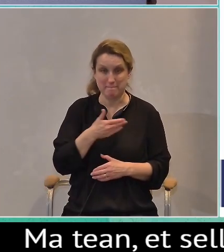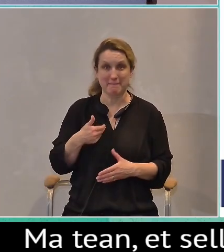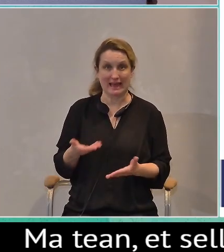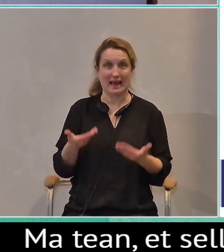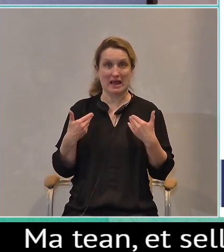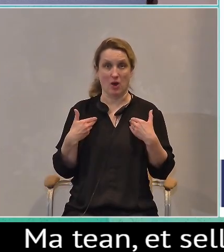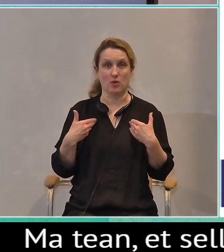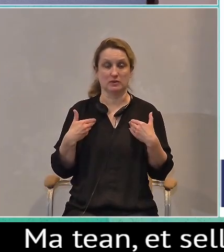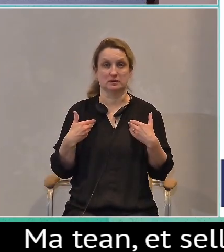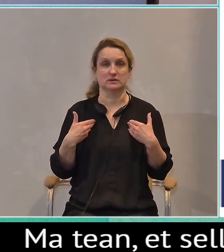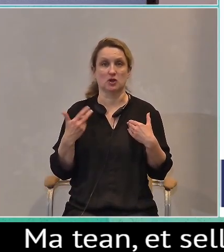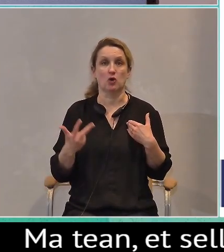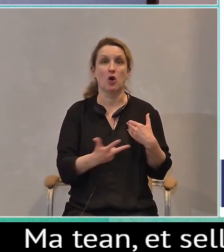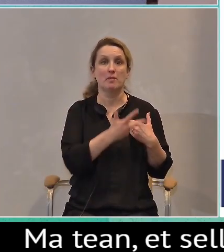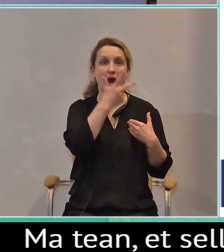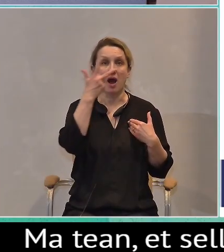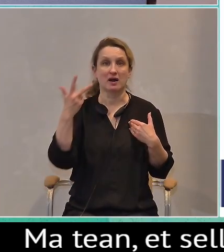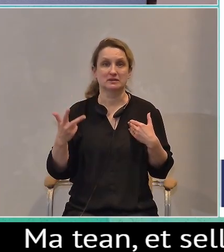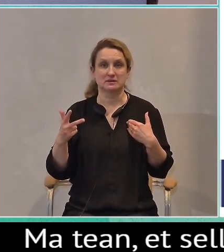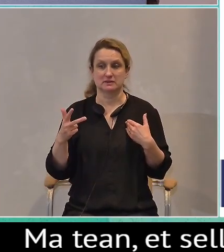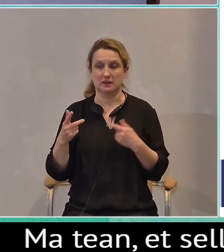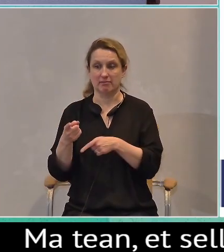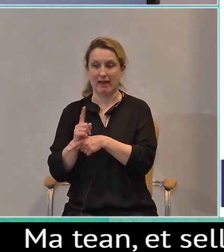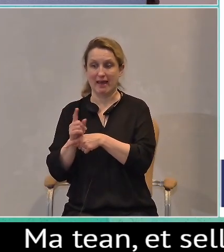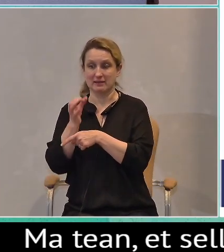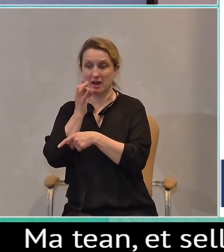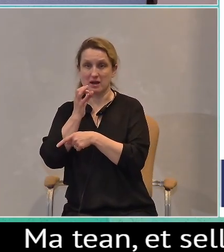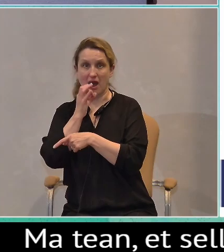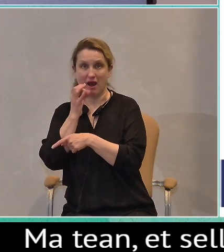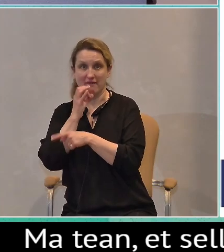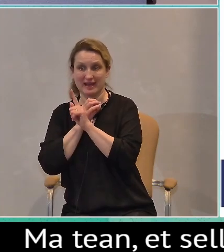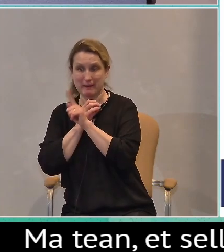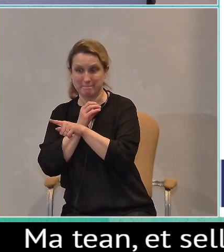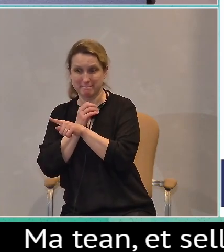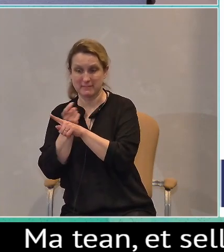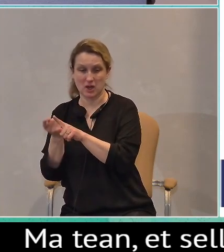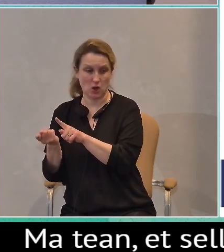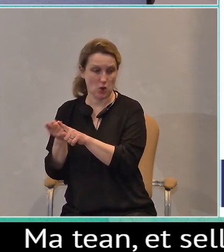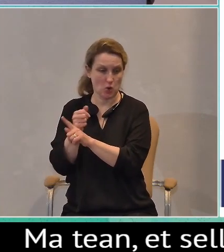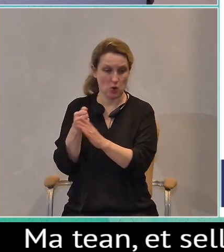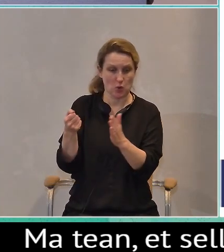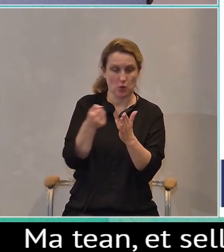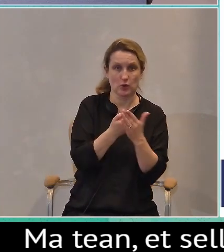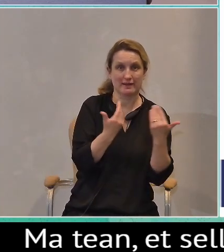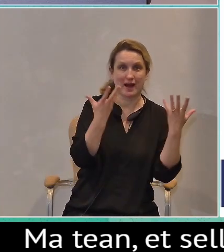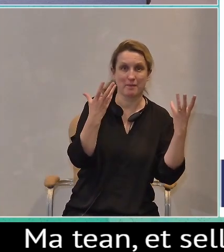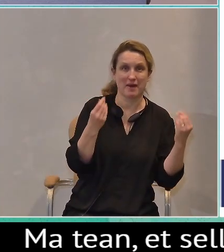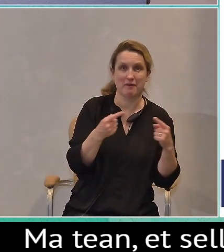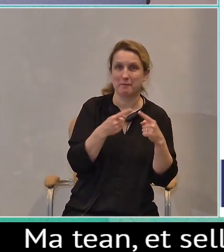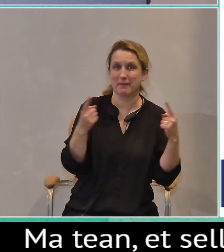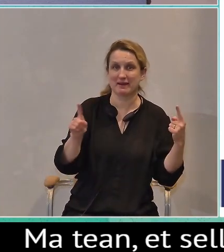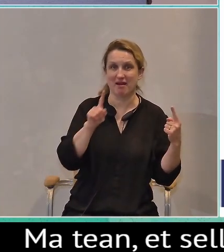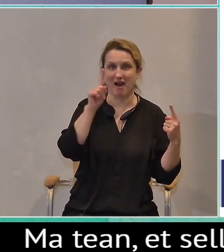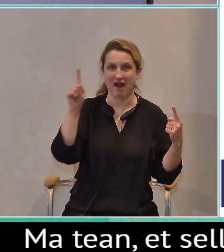work behind this treatment. The 3 years since the drug